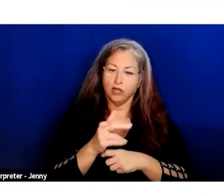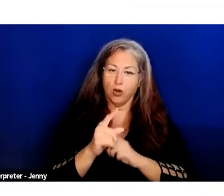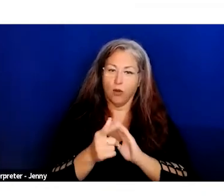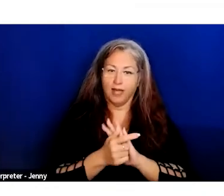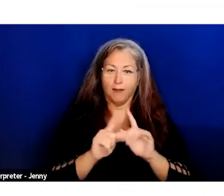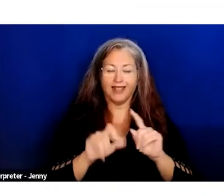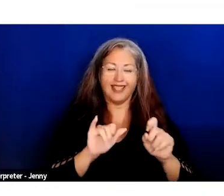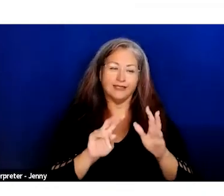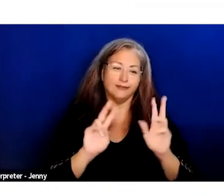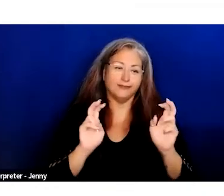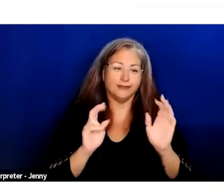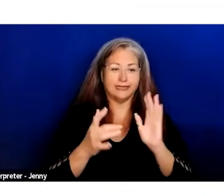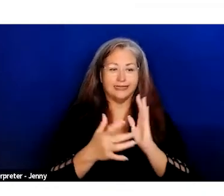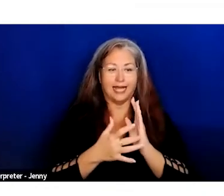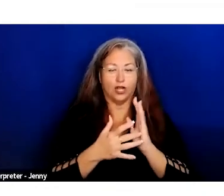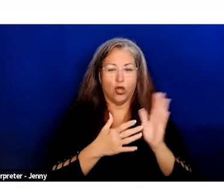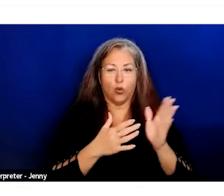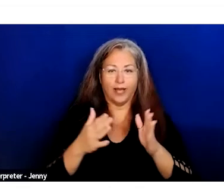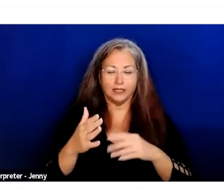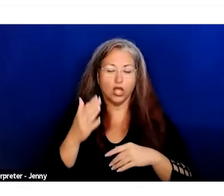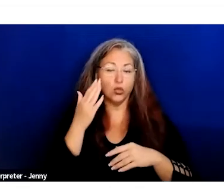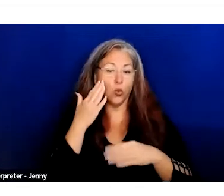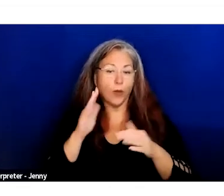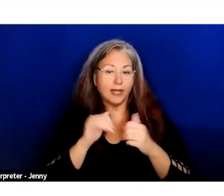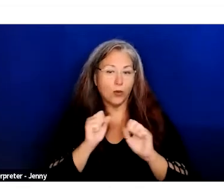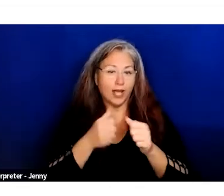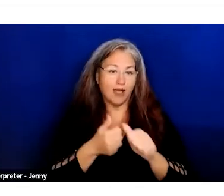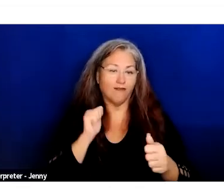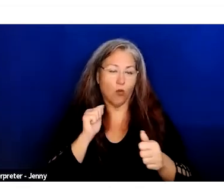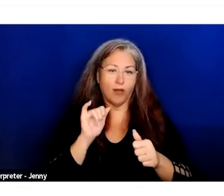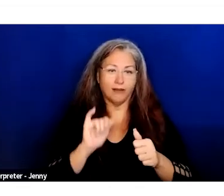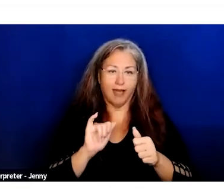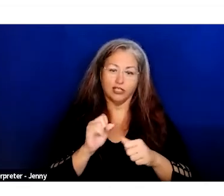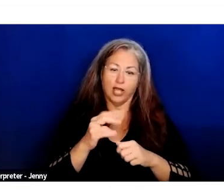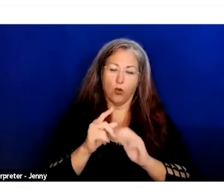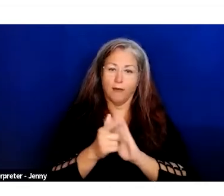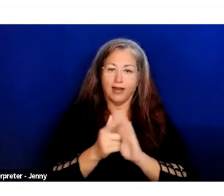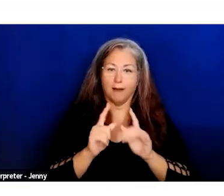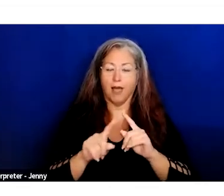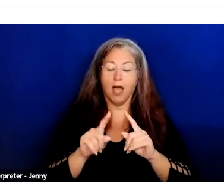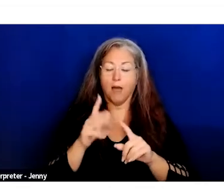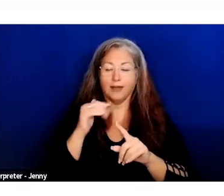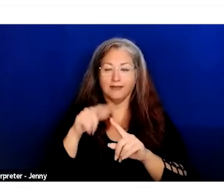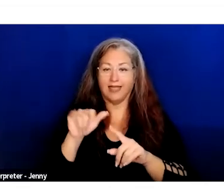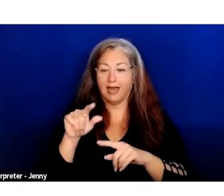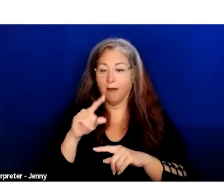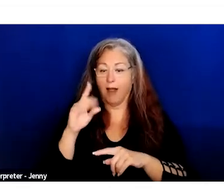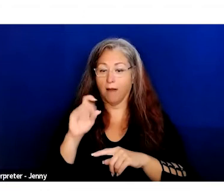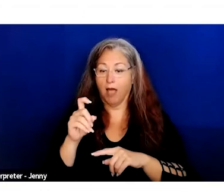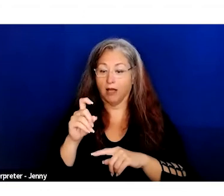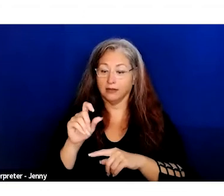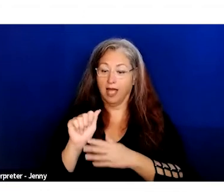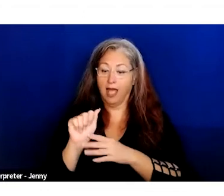like technical ways, the known ways to avoid shadow banning and whatnot. But because of the black box algorithm,